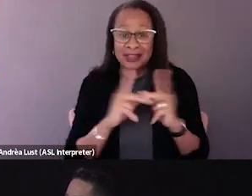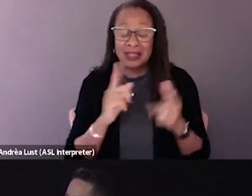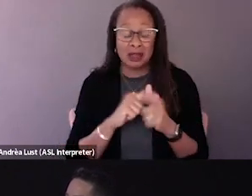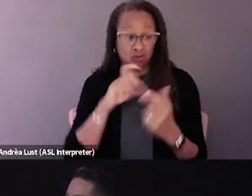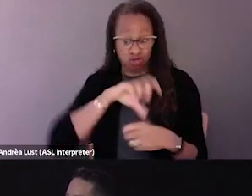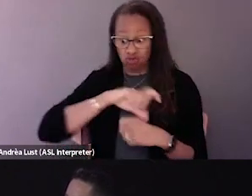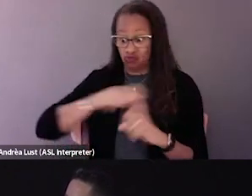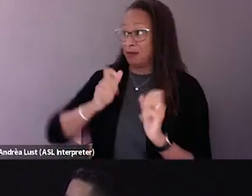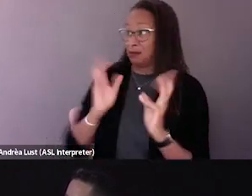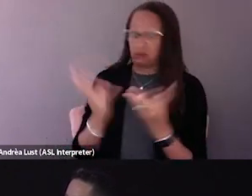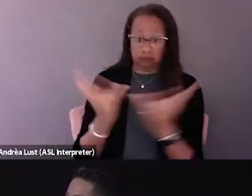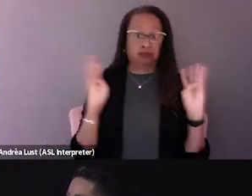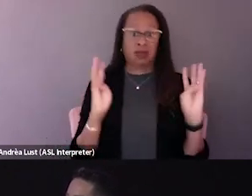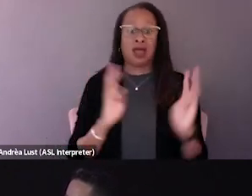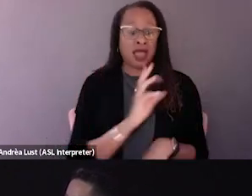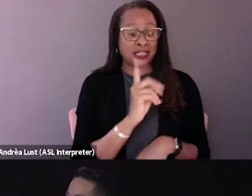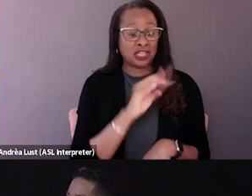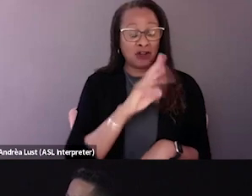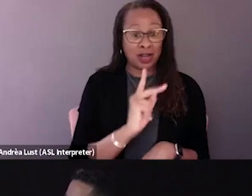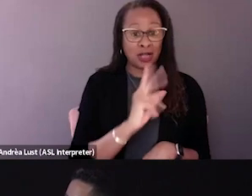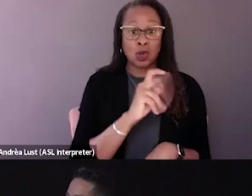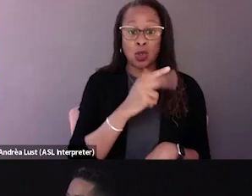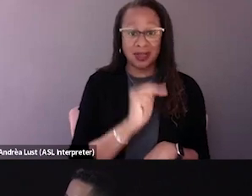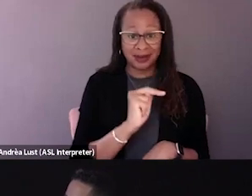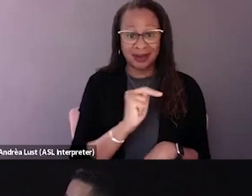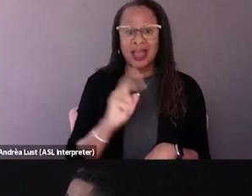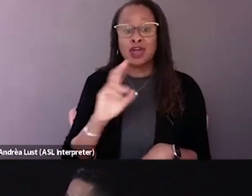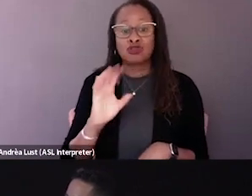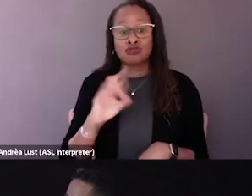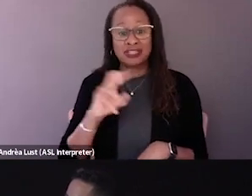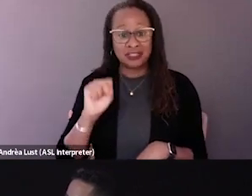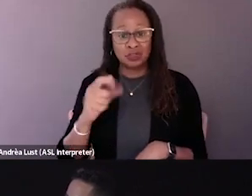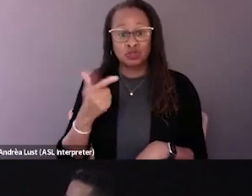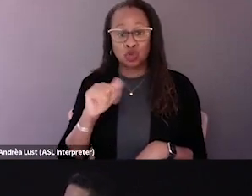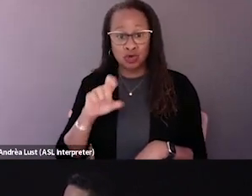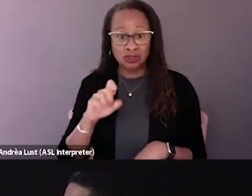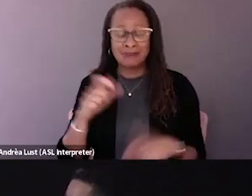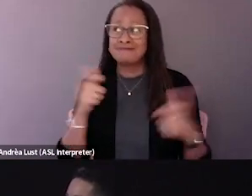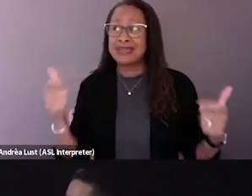Nolan, Chris George, and a couple other big guys, and they chased us down I-95.